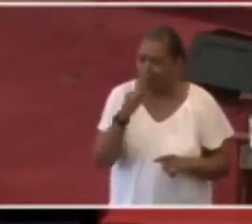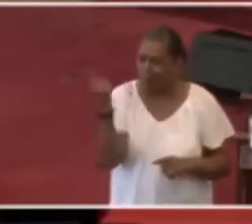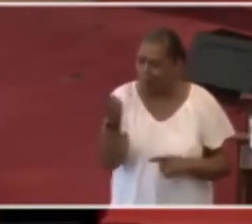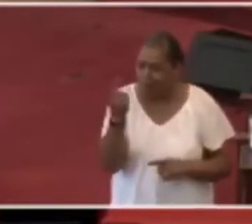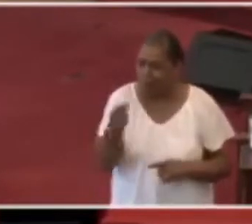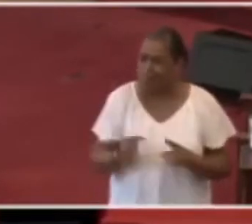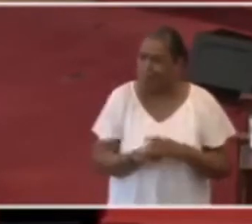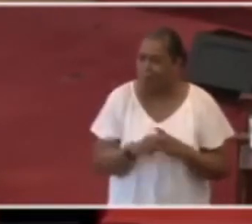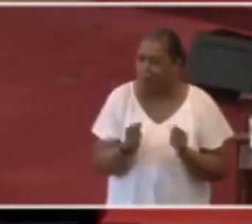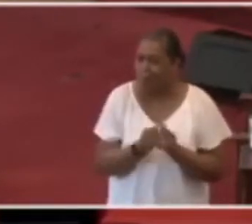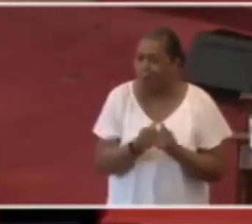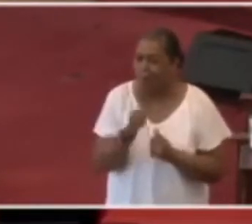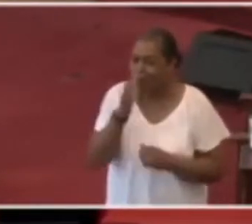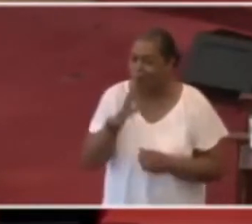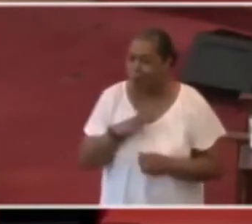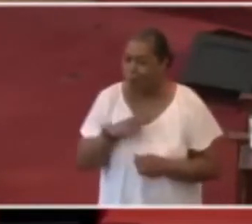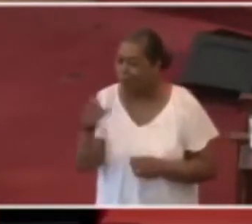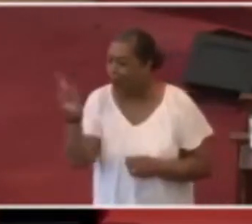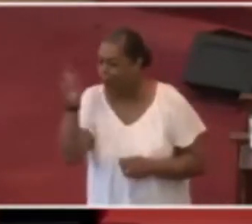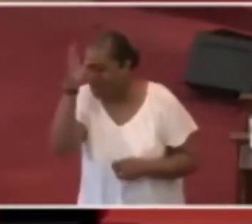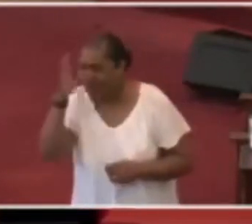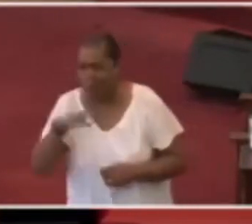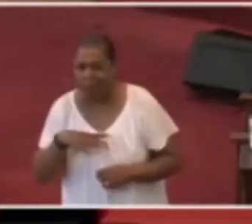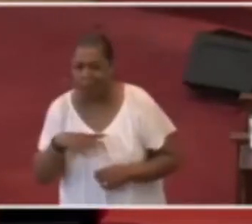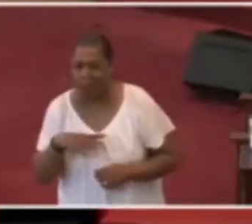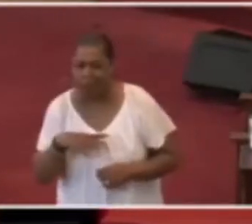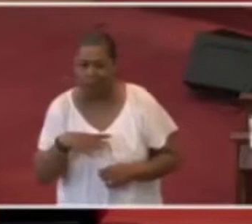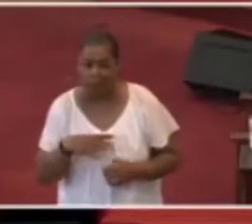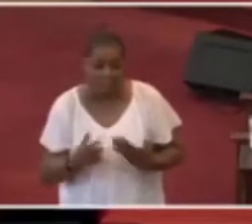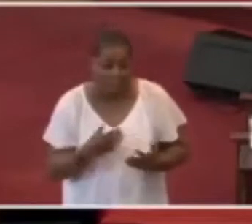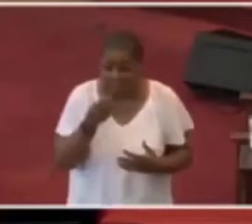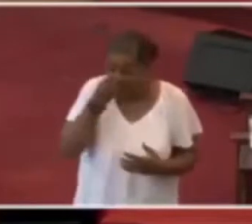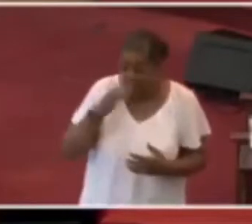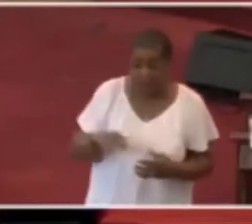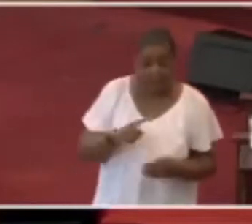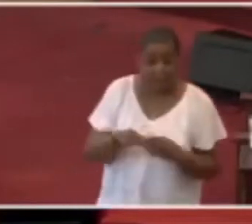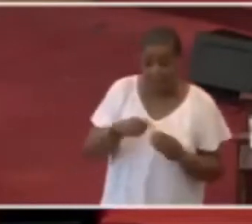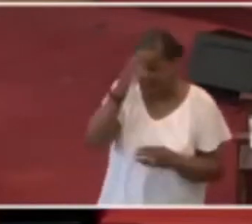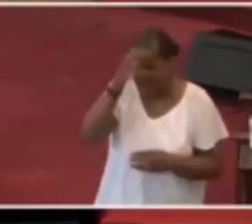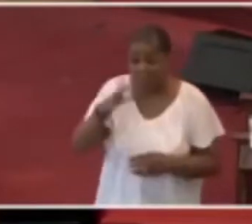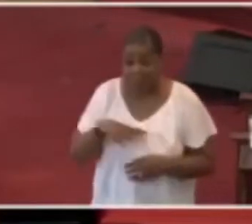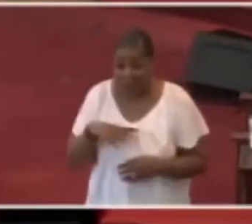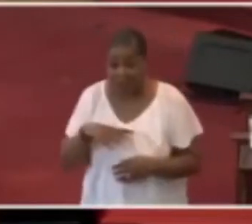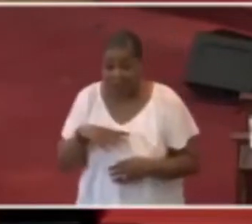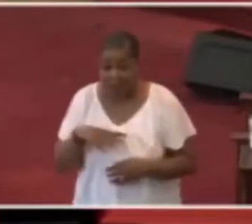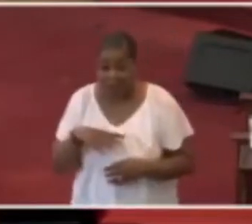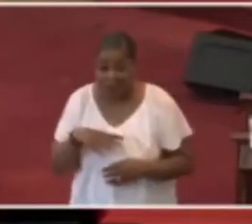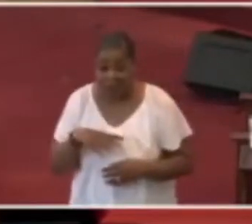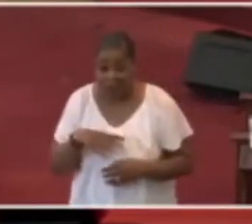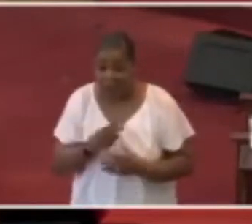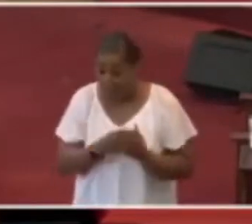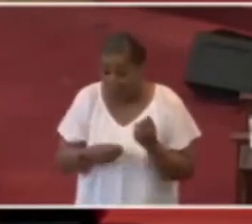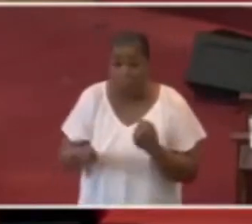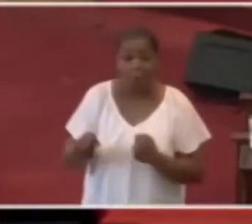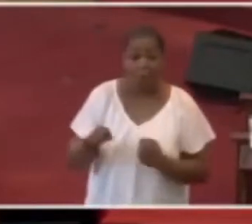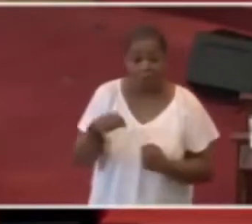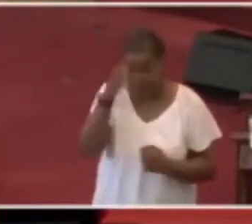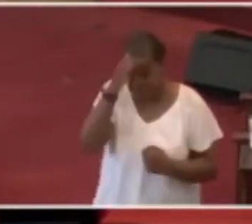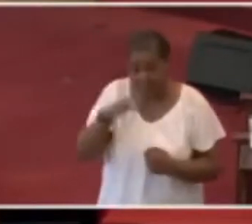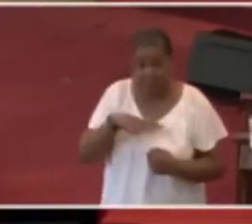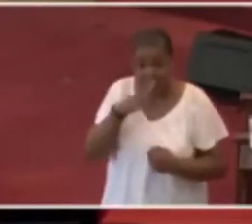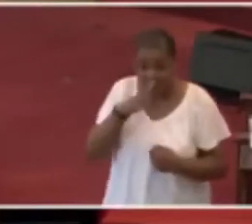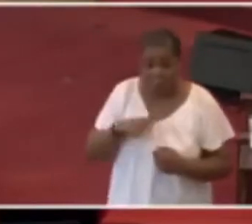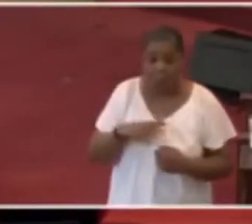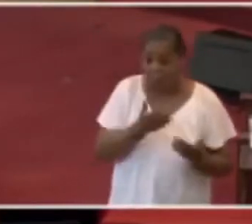before Jesus. The small omission, or maybe they didn't care that the rest of that directive calls for both people to be